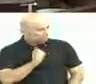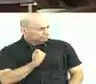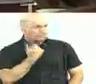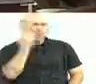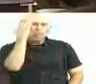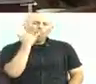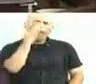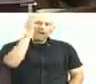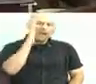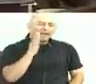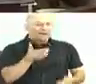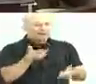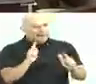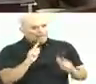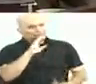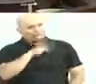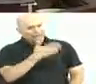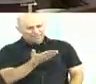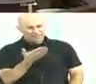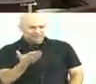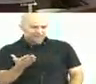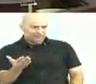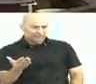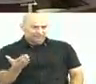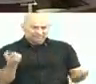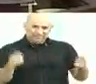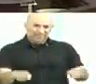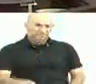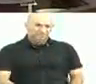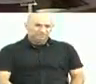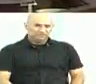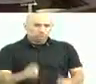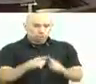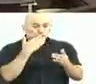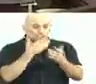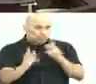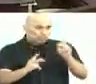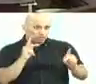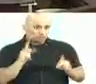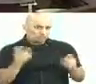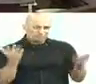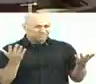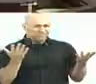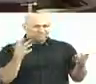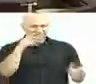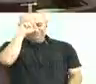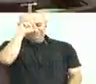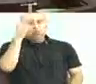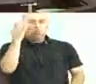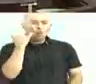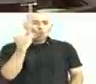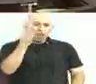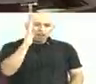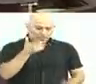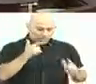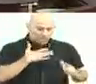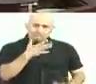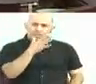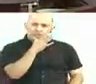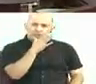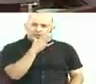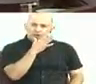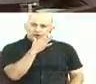why does God allow bad things to happen to good people? Why did God let my